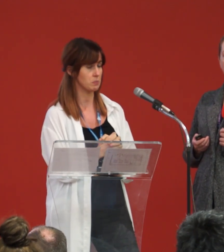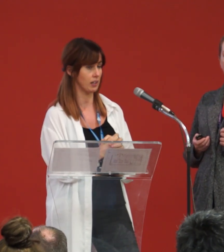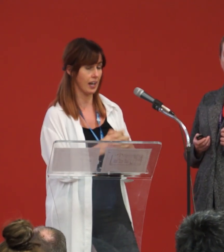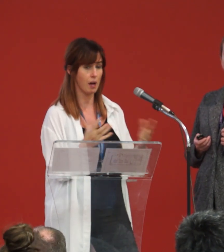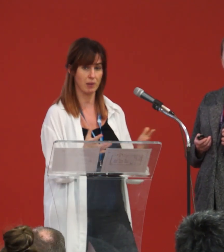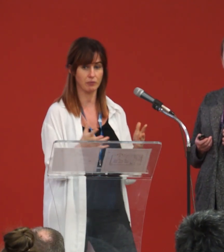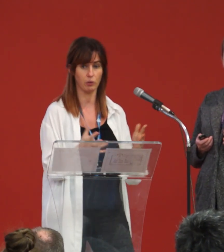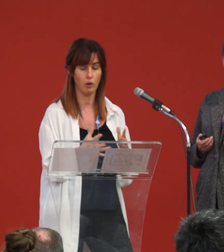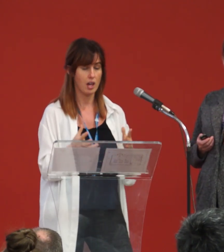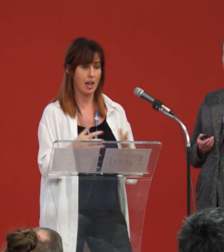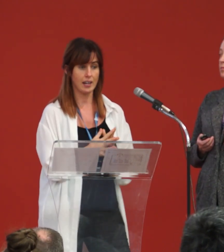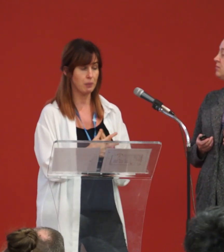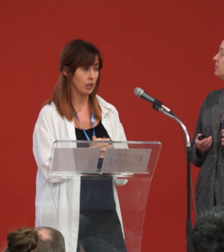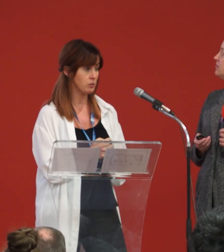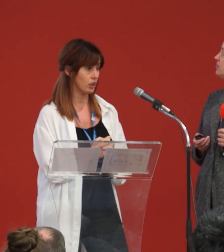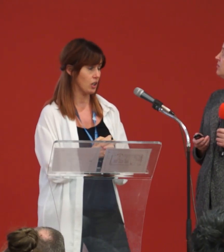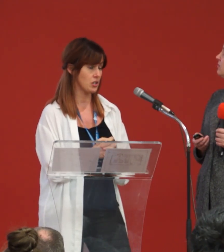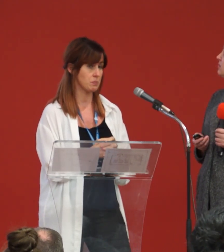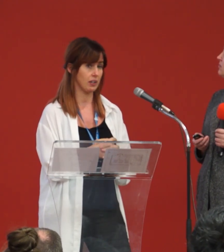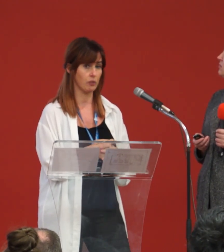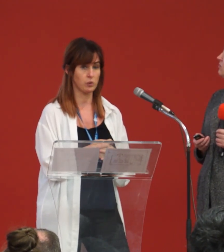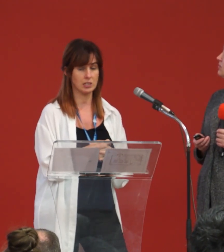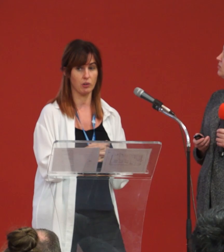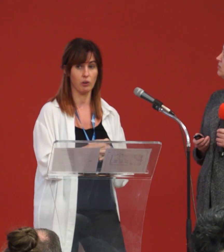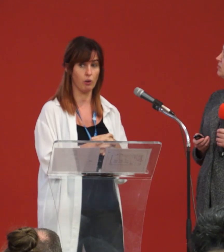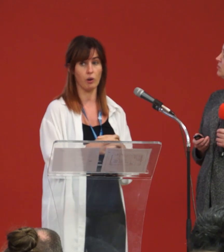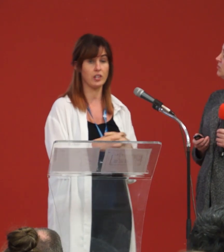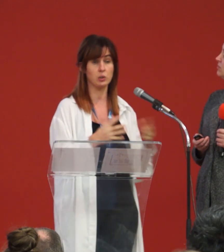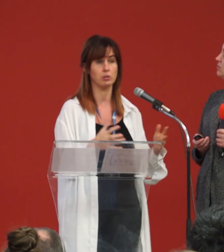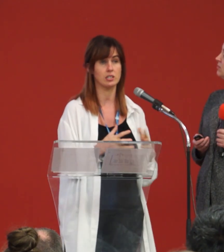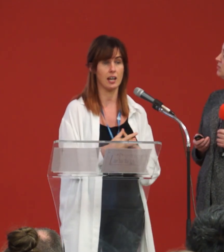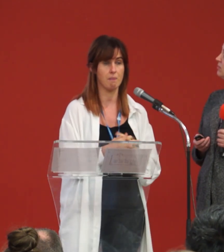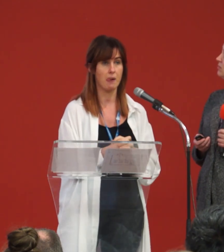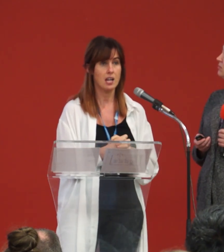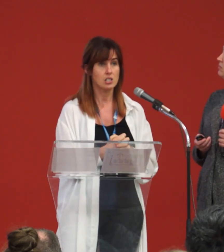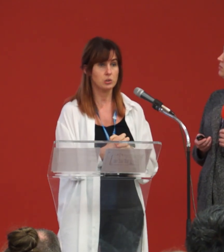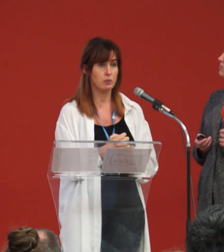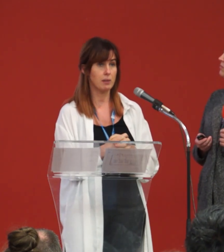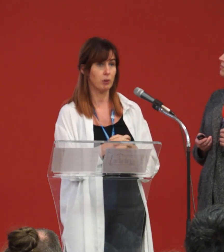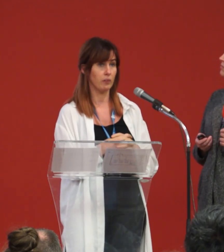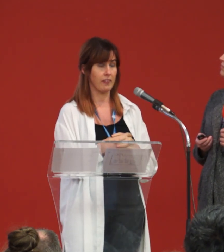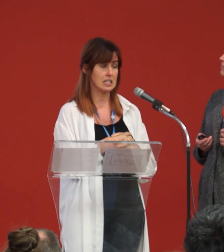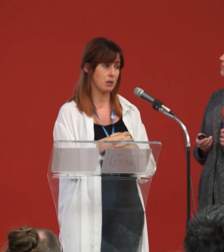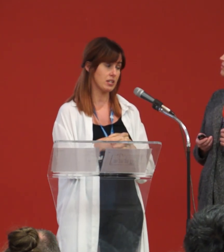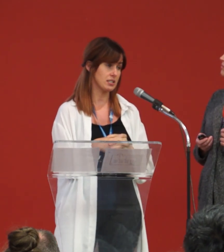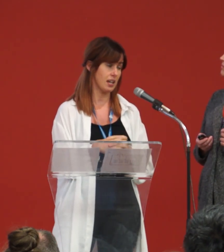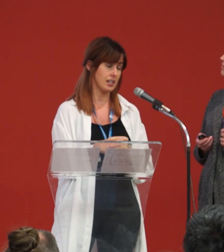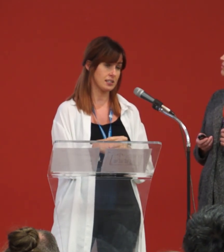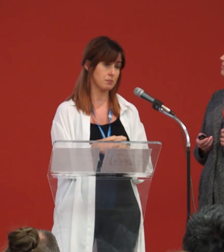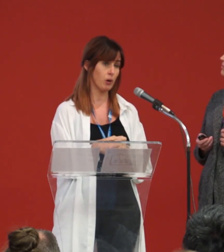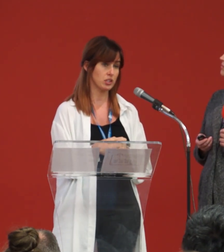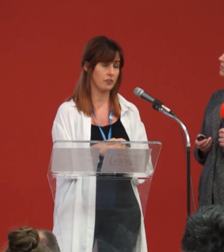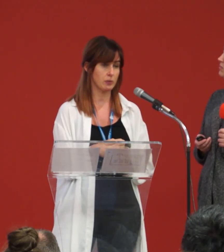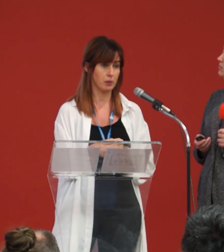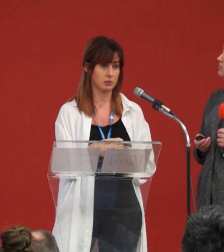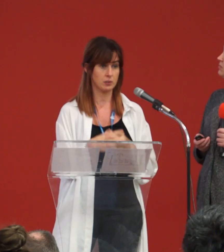into hospital. It can be for anybody who's got a learning disability or autism, or if you don't. So it's really important that the experience is